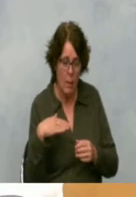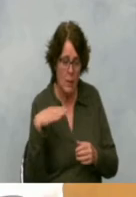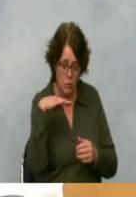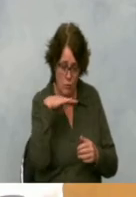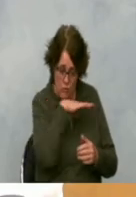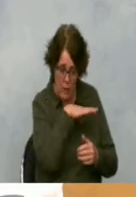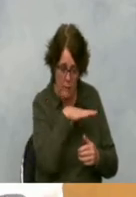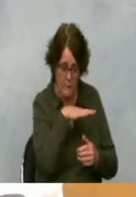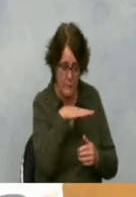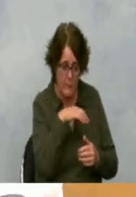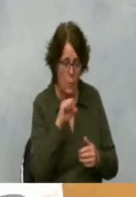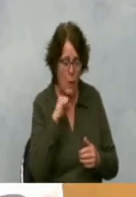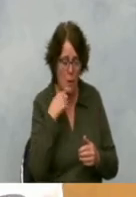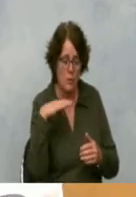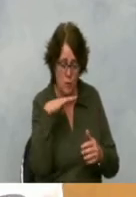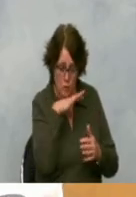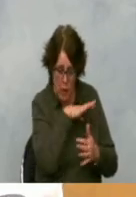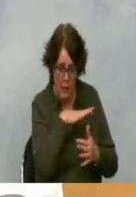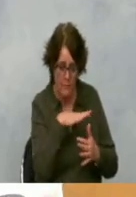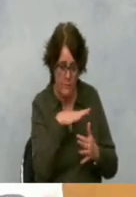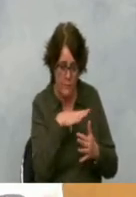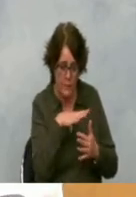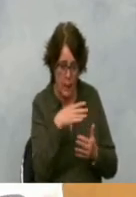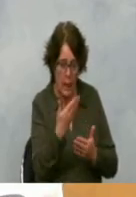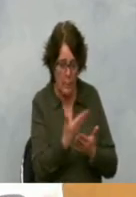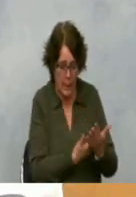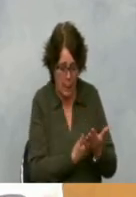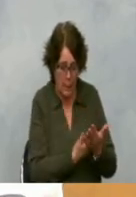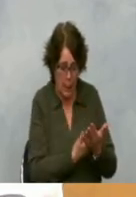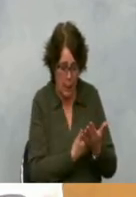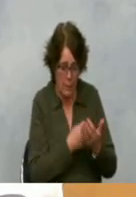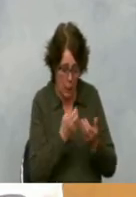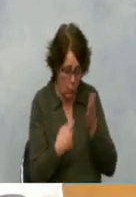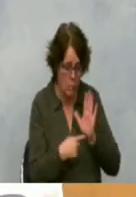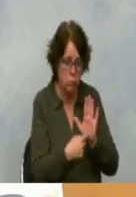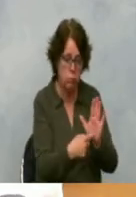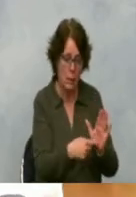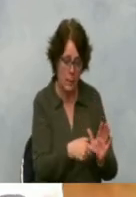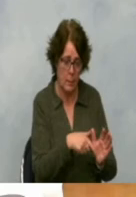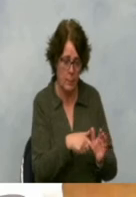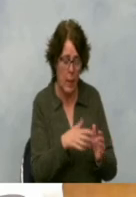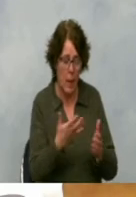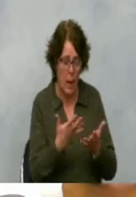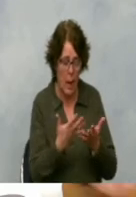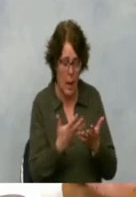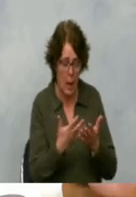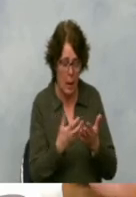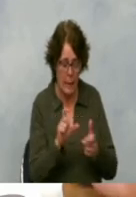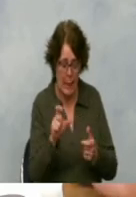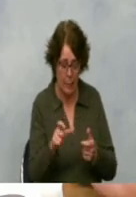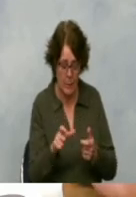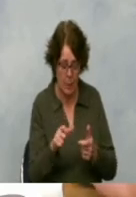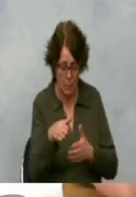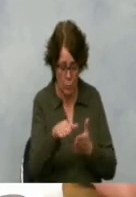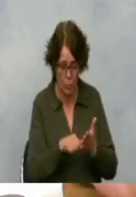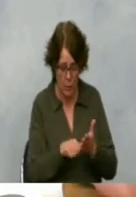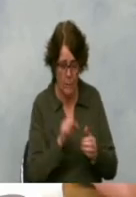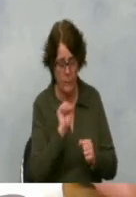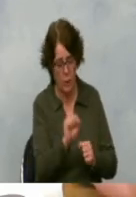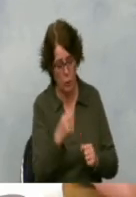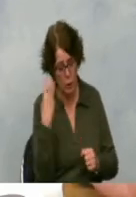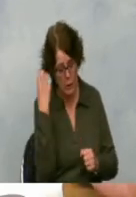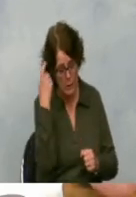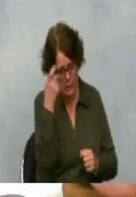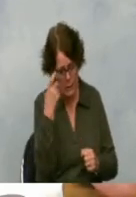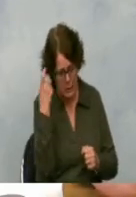members with a 23-24 capital programme for their consideration. It will be based on that known level of